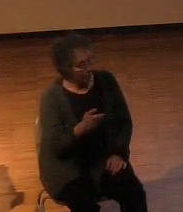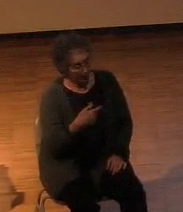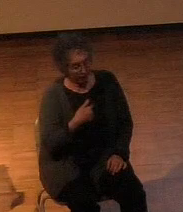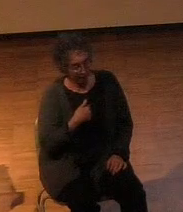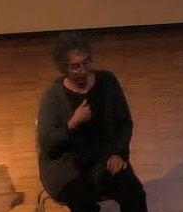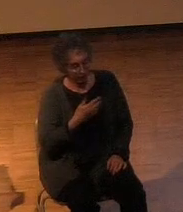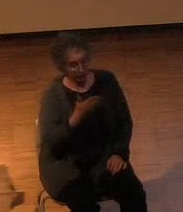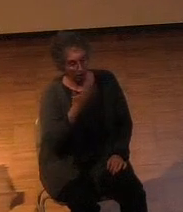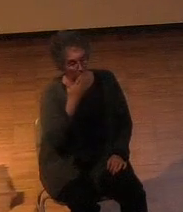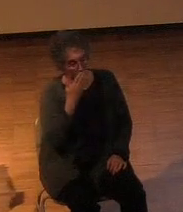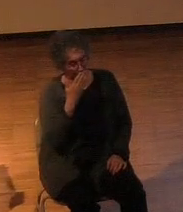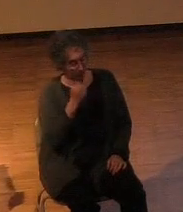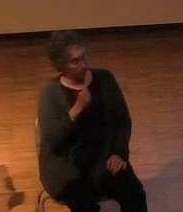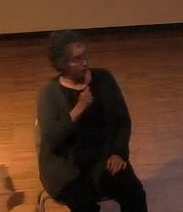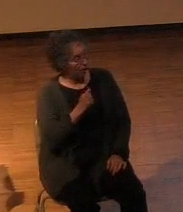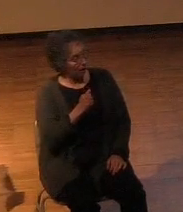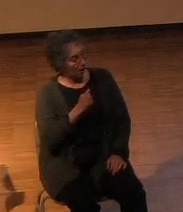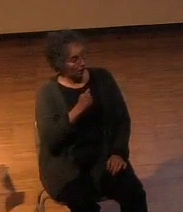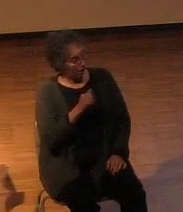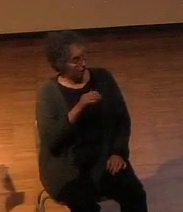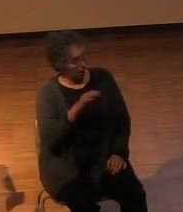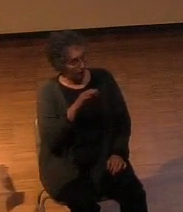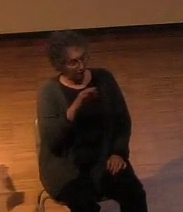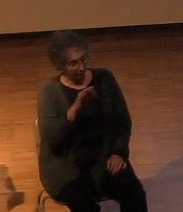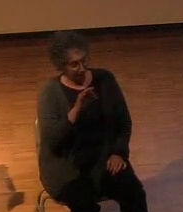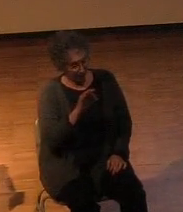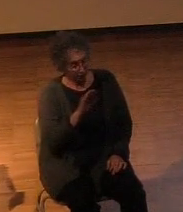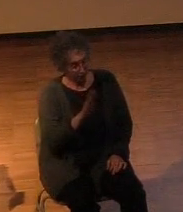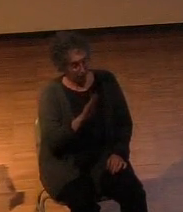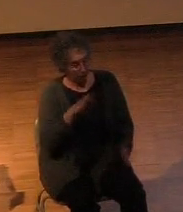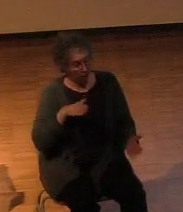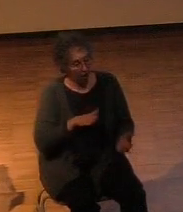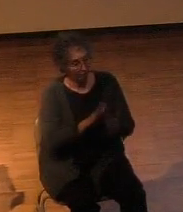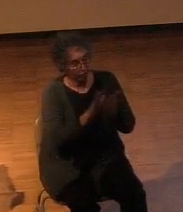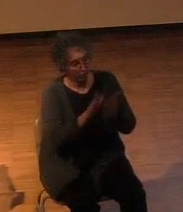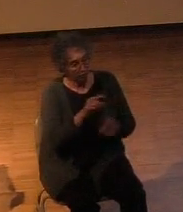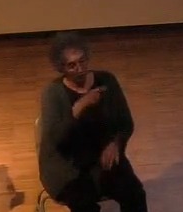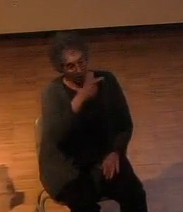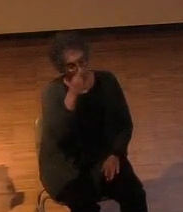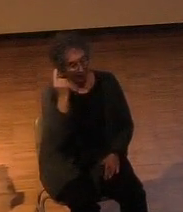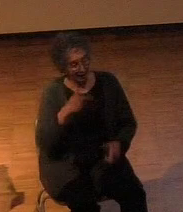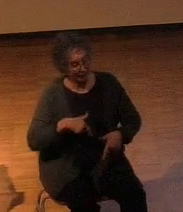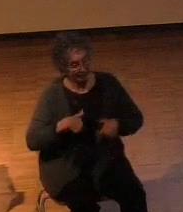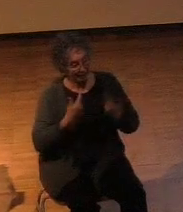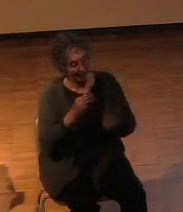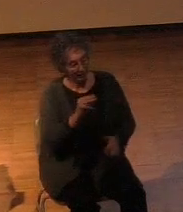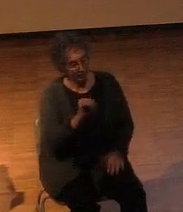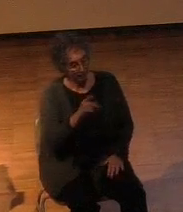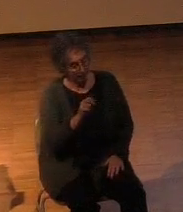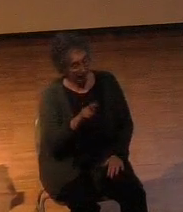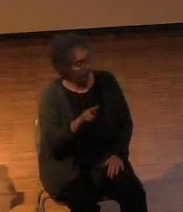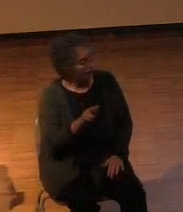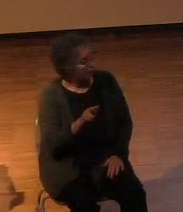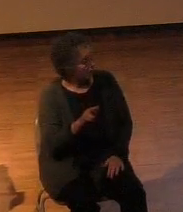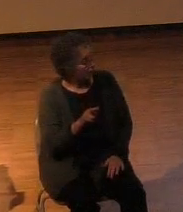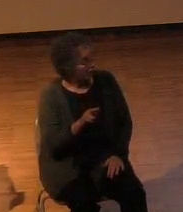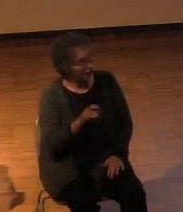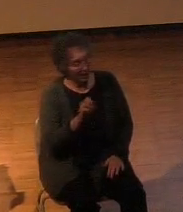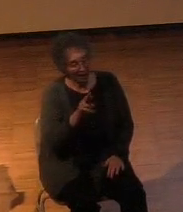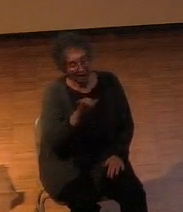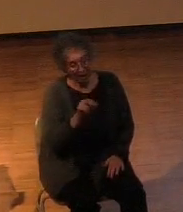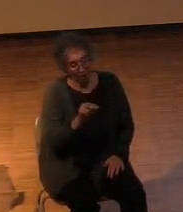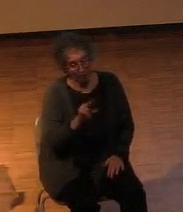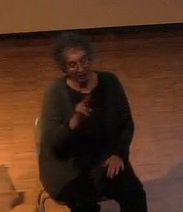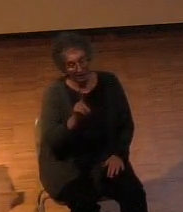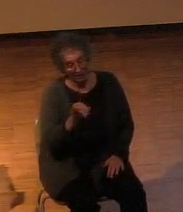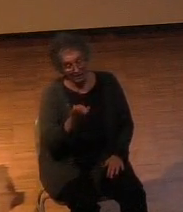and personal face-to-face confrontation with Black Lives Matter, or as Michael Eric Dyson puts it in his beautiful yet